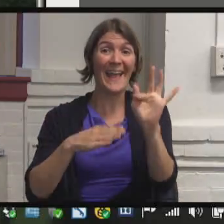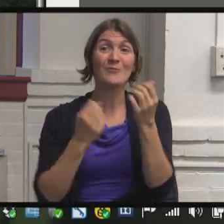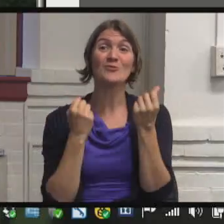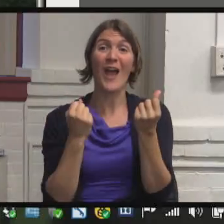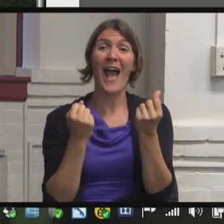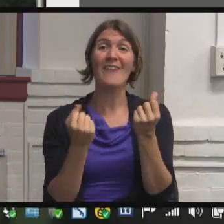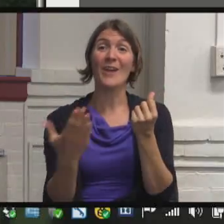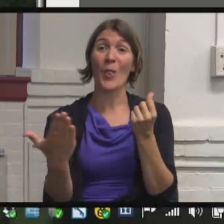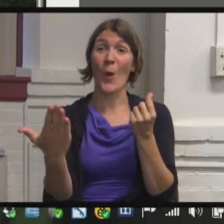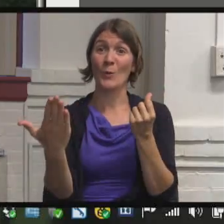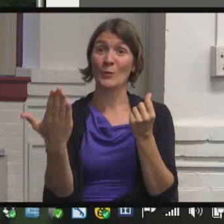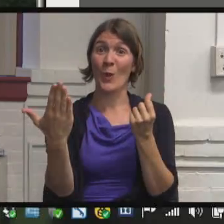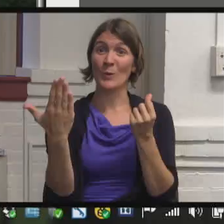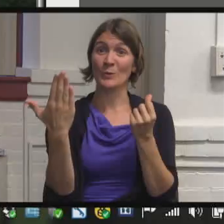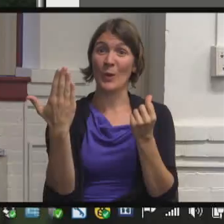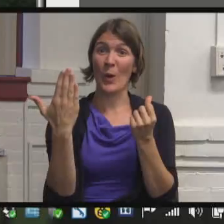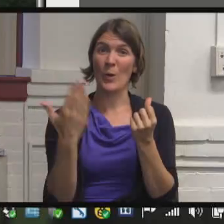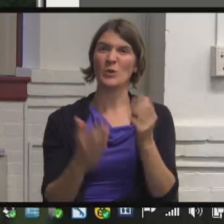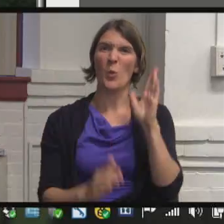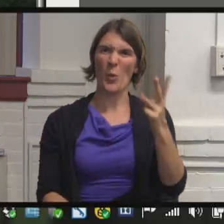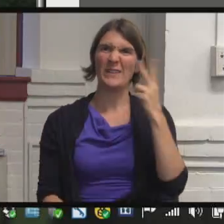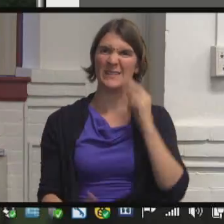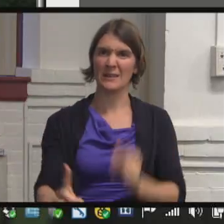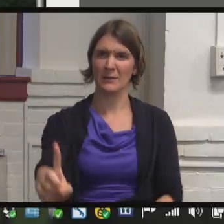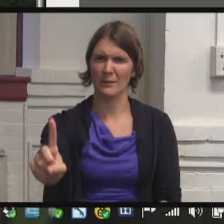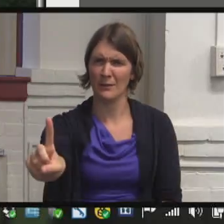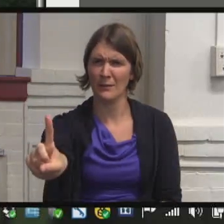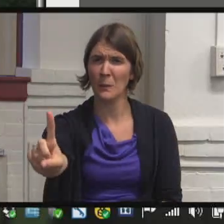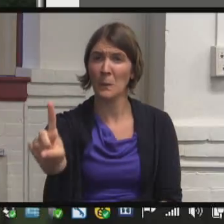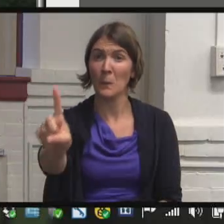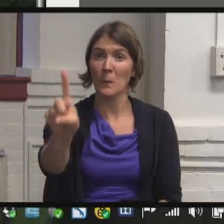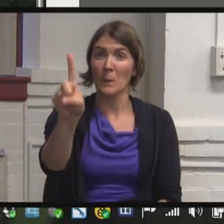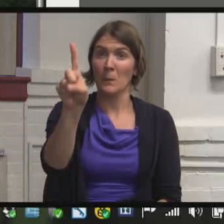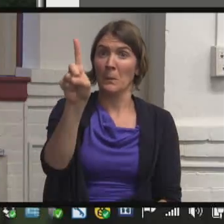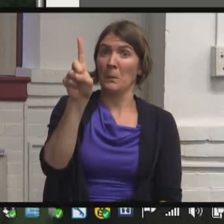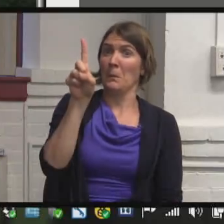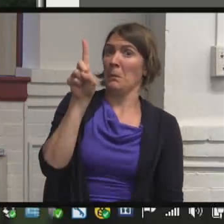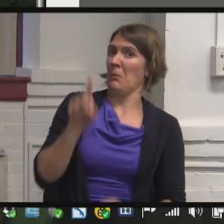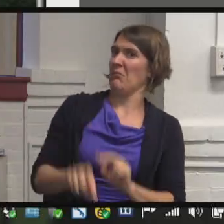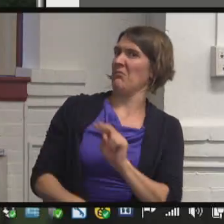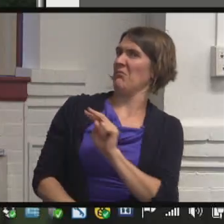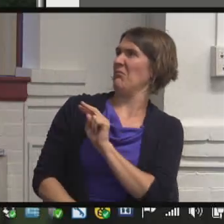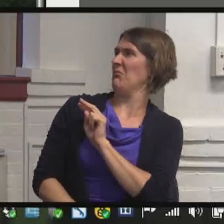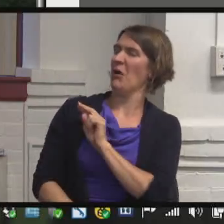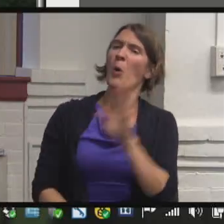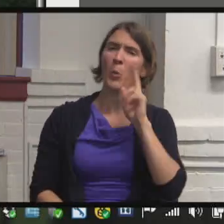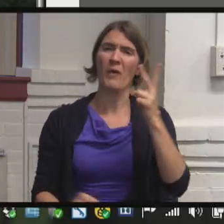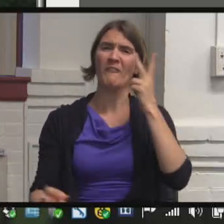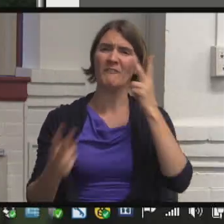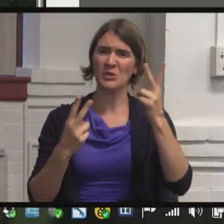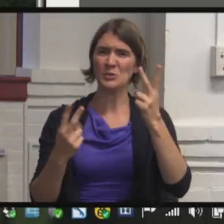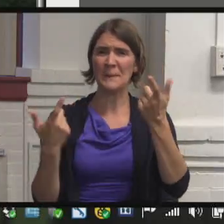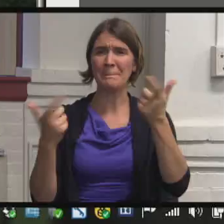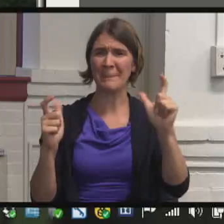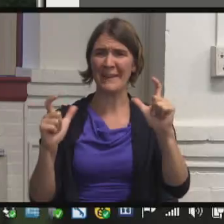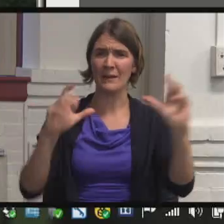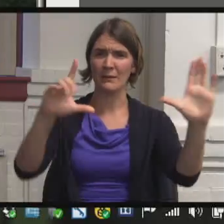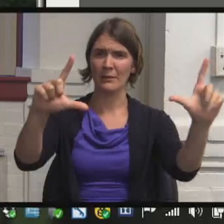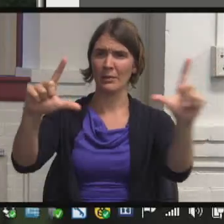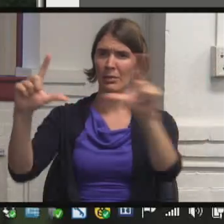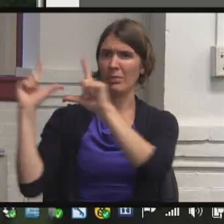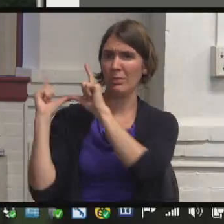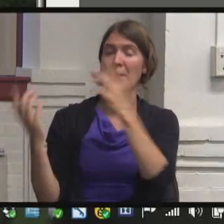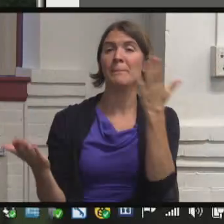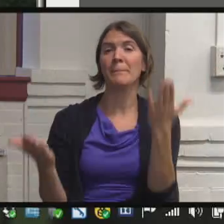this, the prominence of the installation of the actual antenna on top of the tower is going to give it some visual bulk that will make it